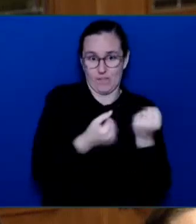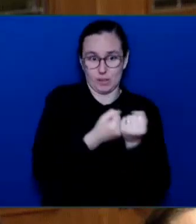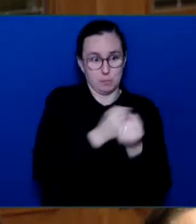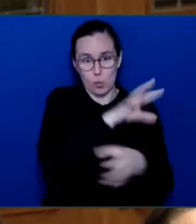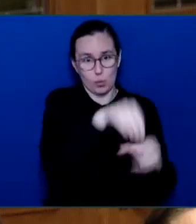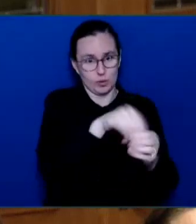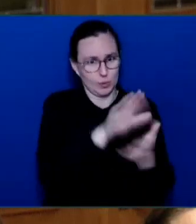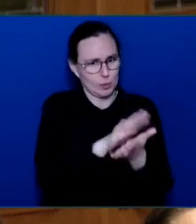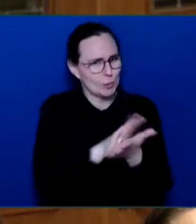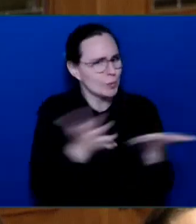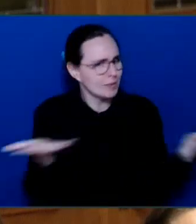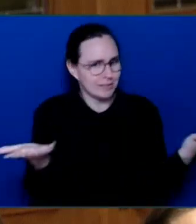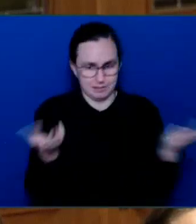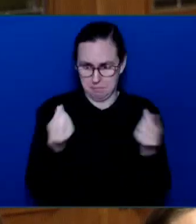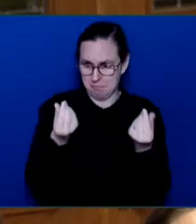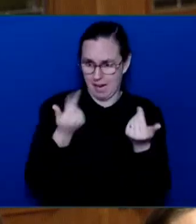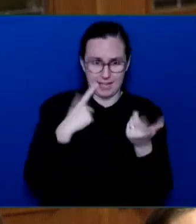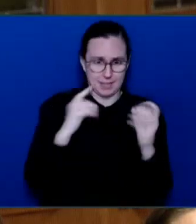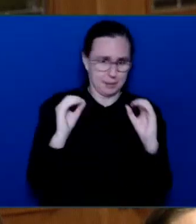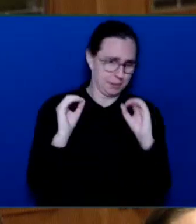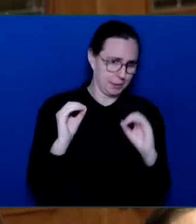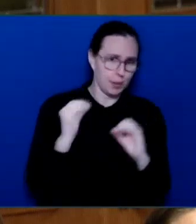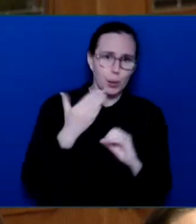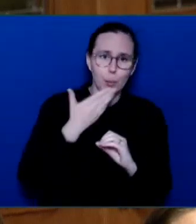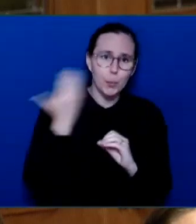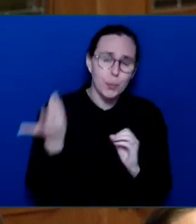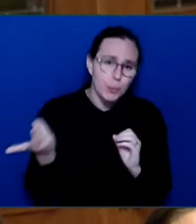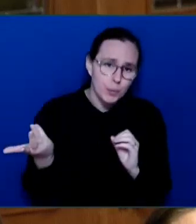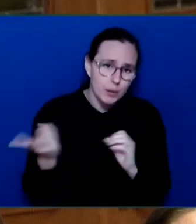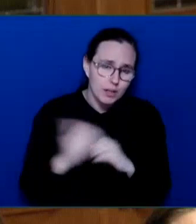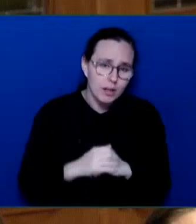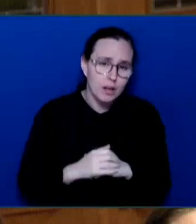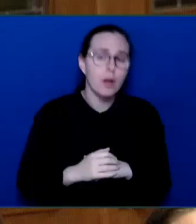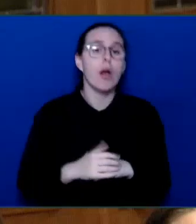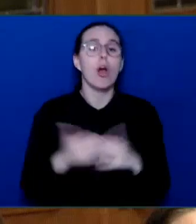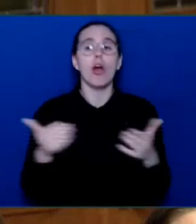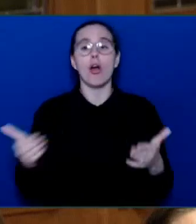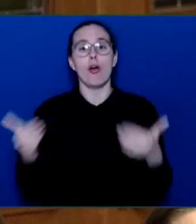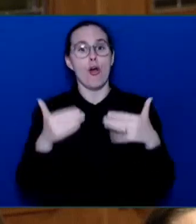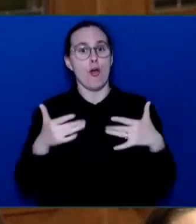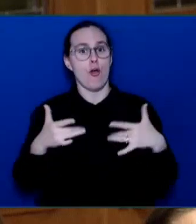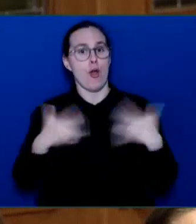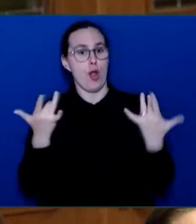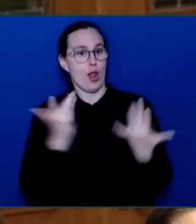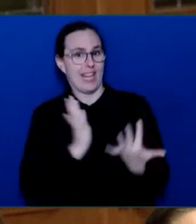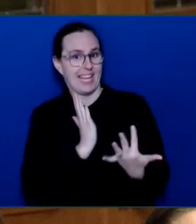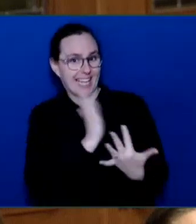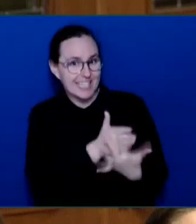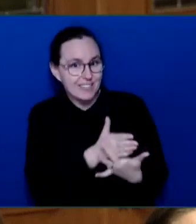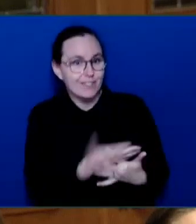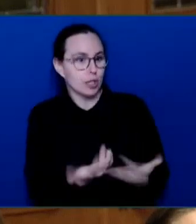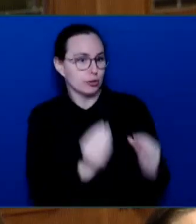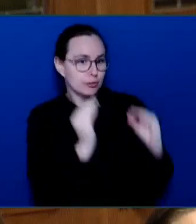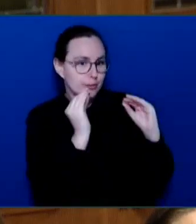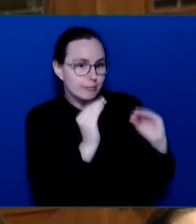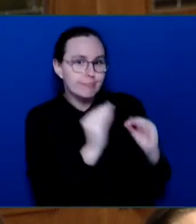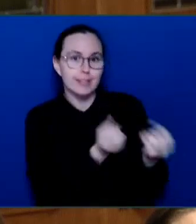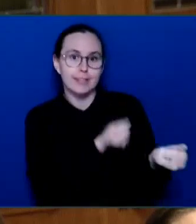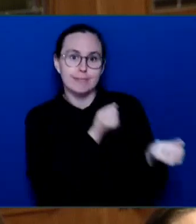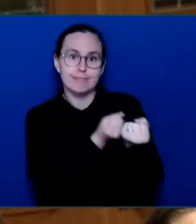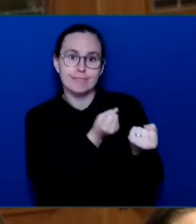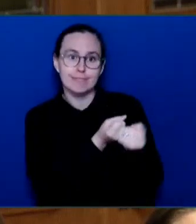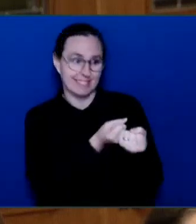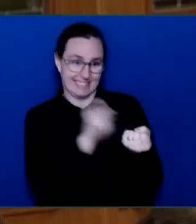early intervention makes an enormous difference for these children for the rest of their lives, and many parents are paying out of pocket for assessments